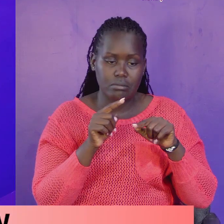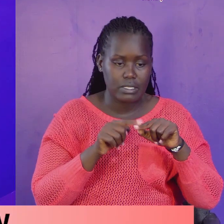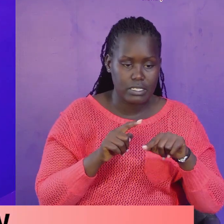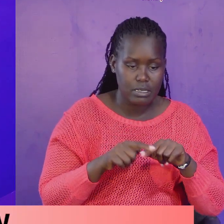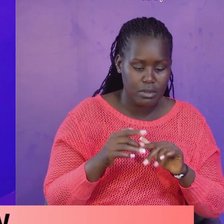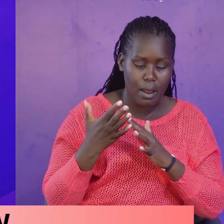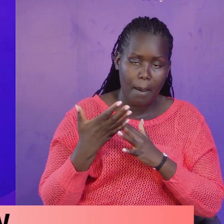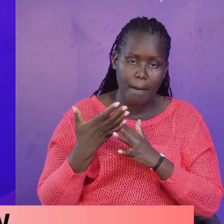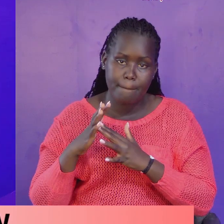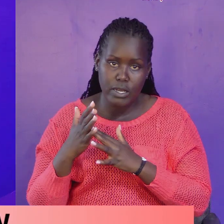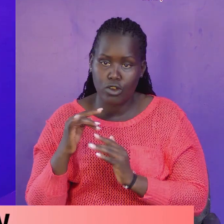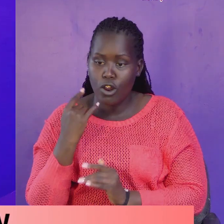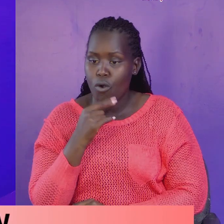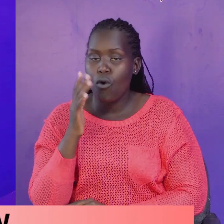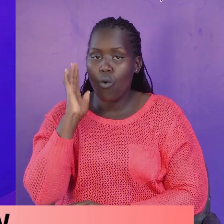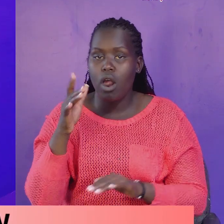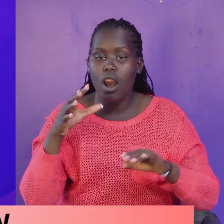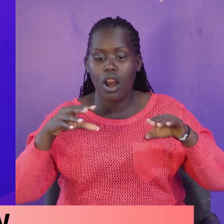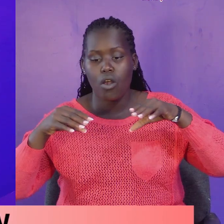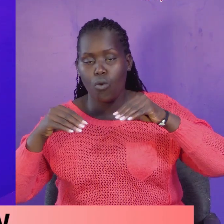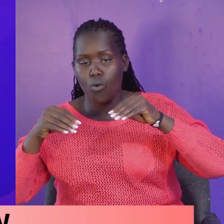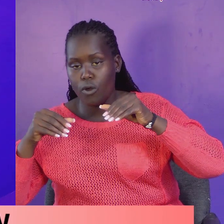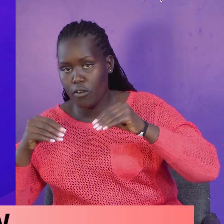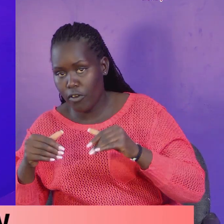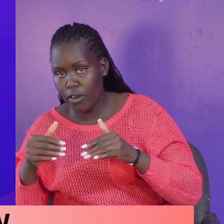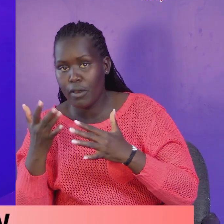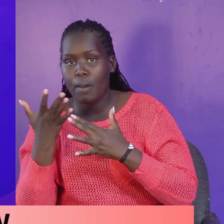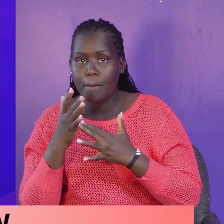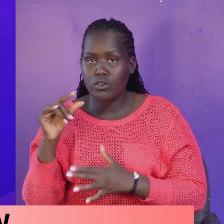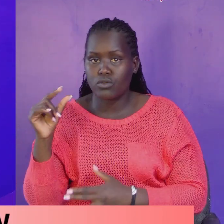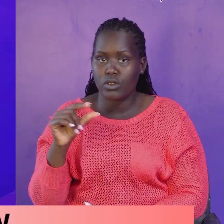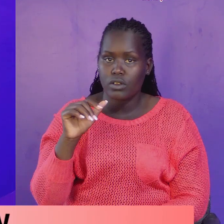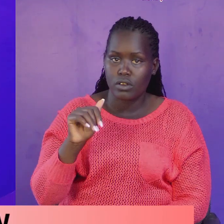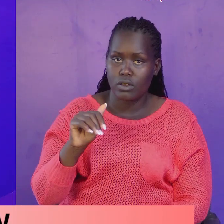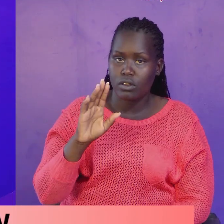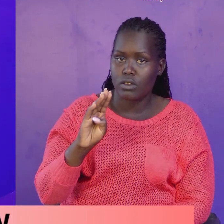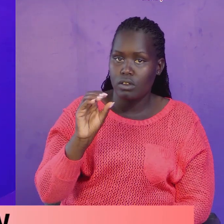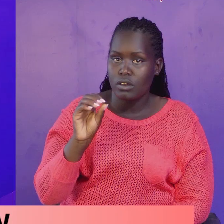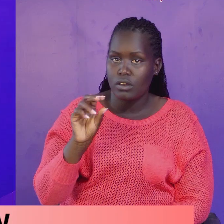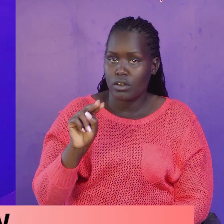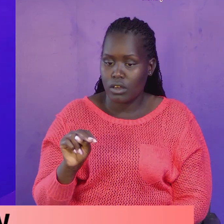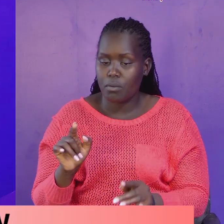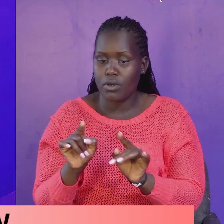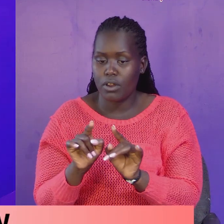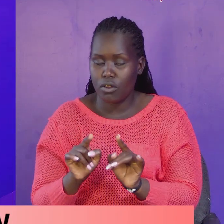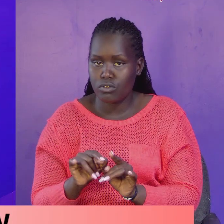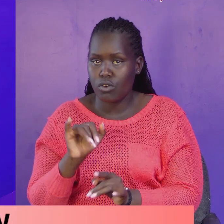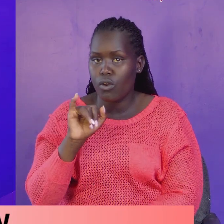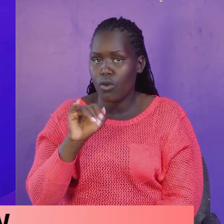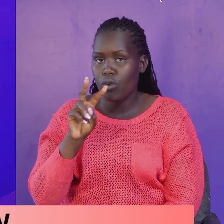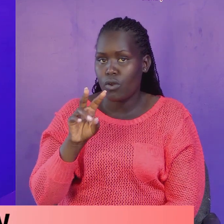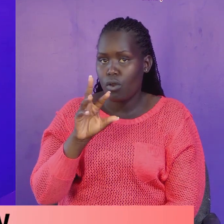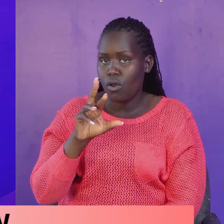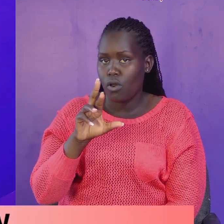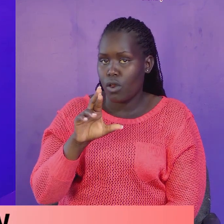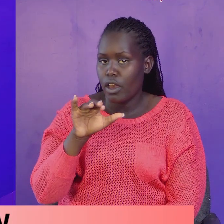between who will qualify between Gabon and Ivory Coast.